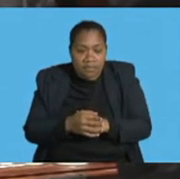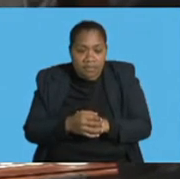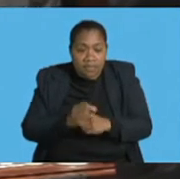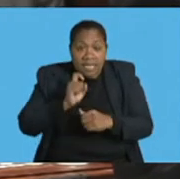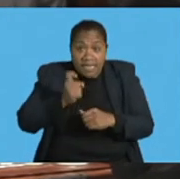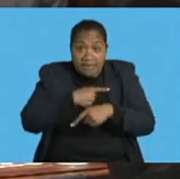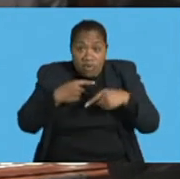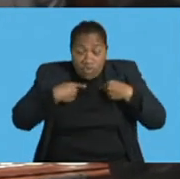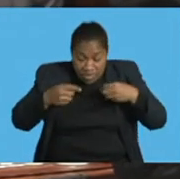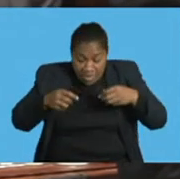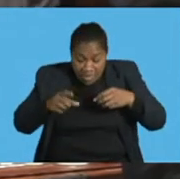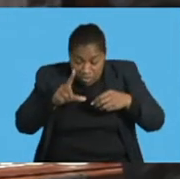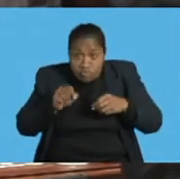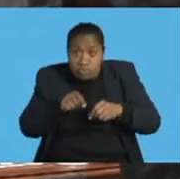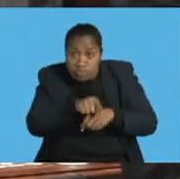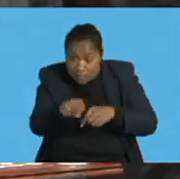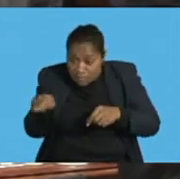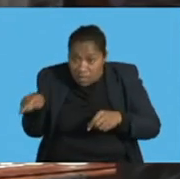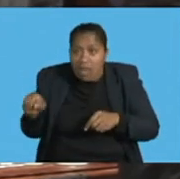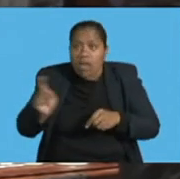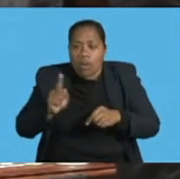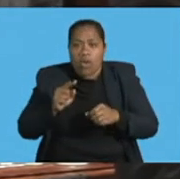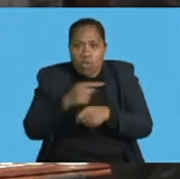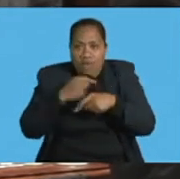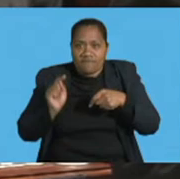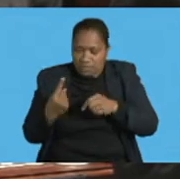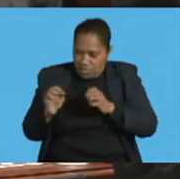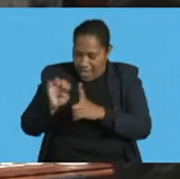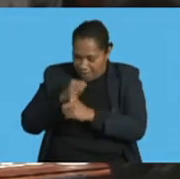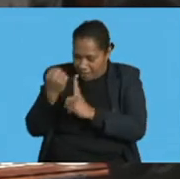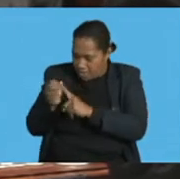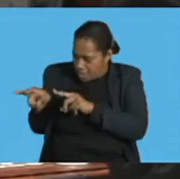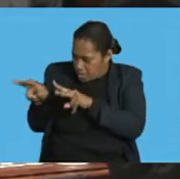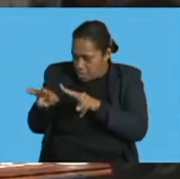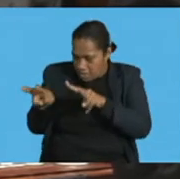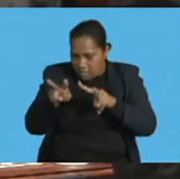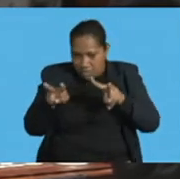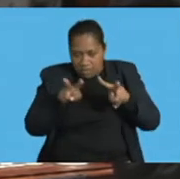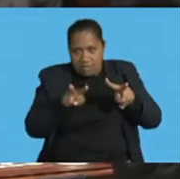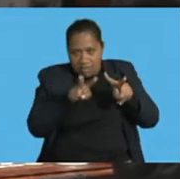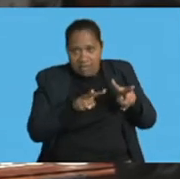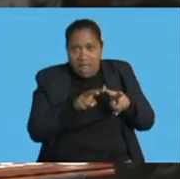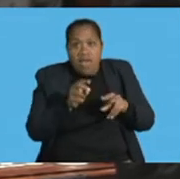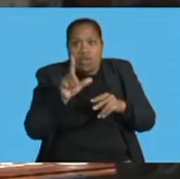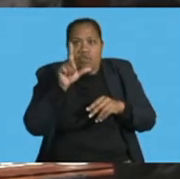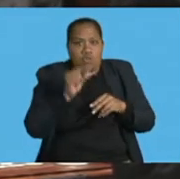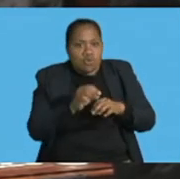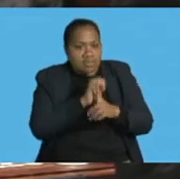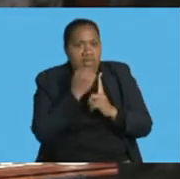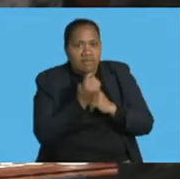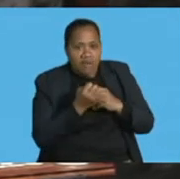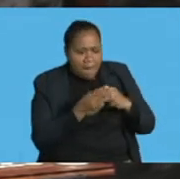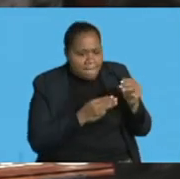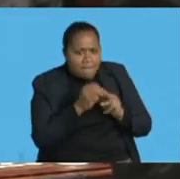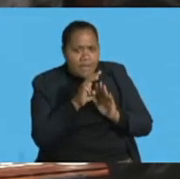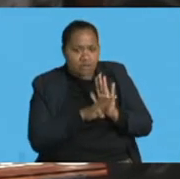environmental impact assessment. But when we are restoring the river to its original state, then we'll do an environmental management plan, so that